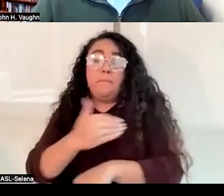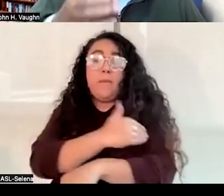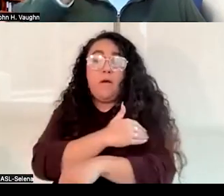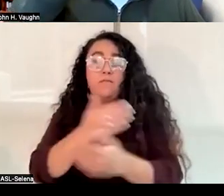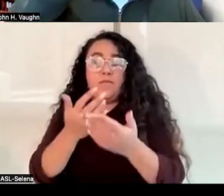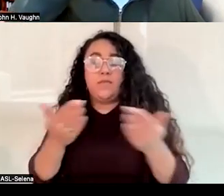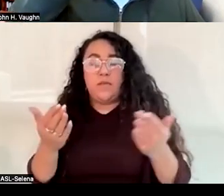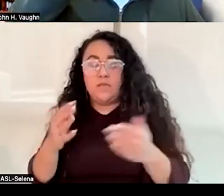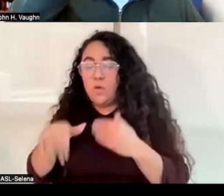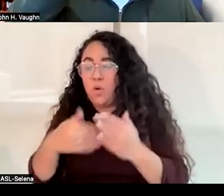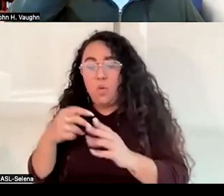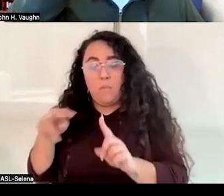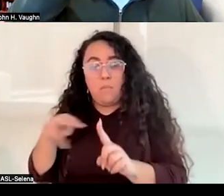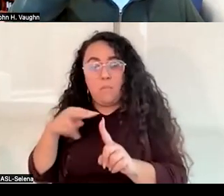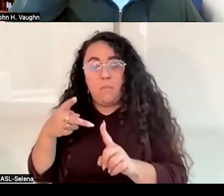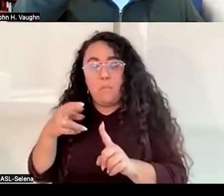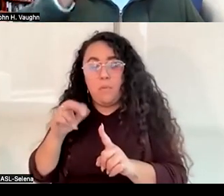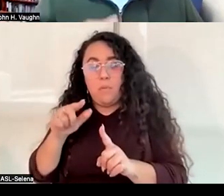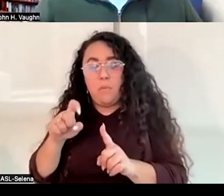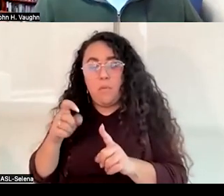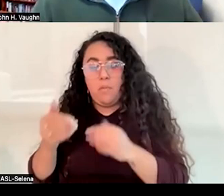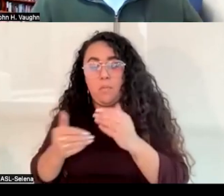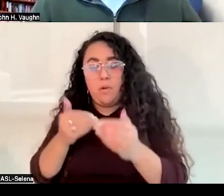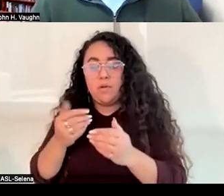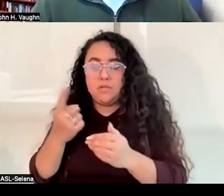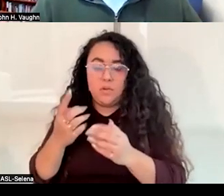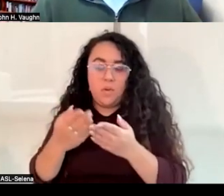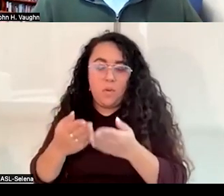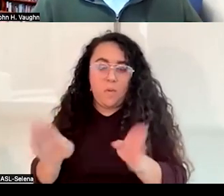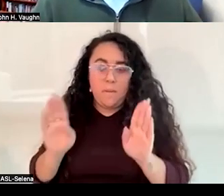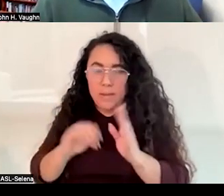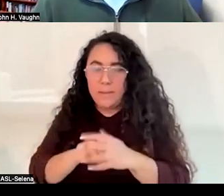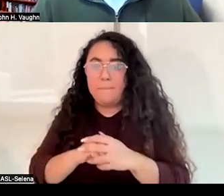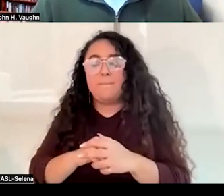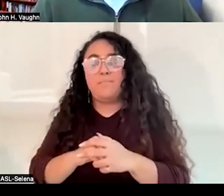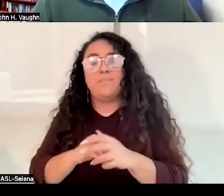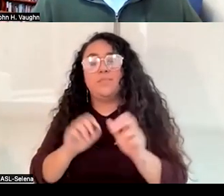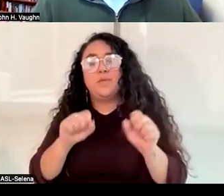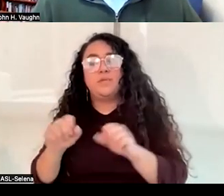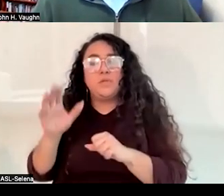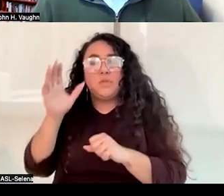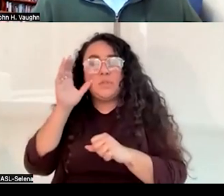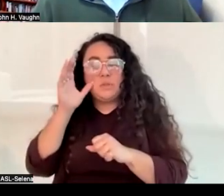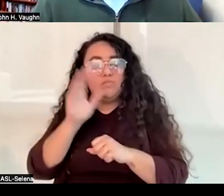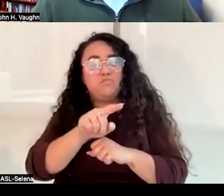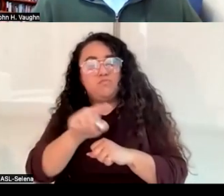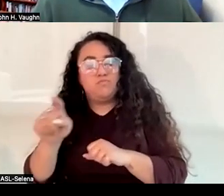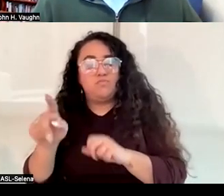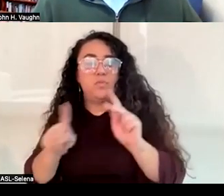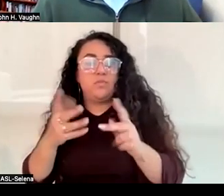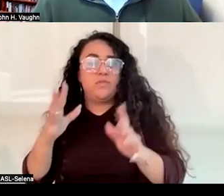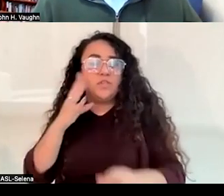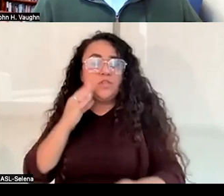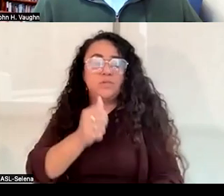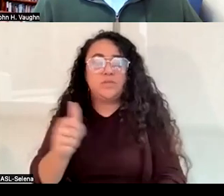process is always so opaque, you know, and so to be able to hear from people who've gone, and I want to jump